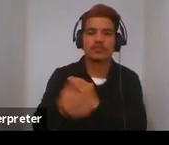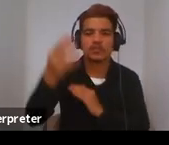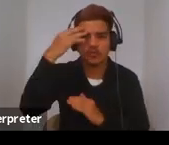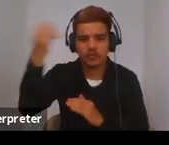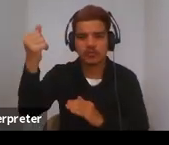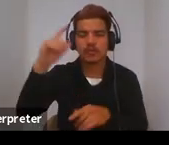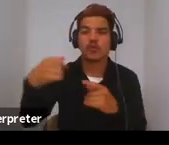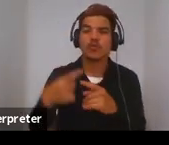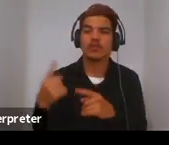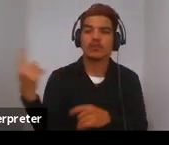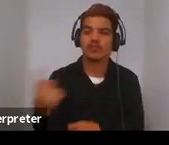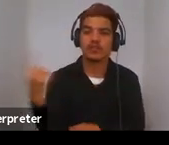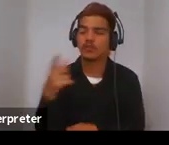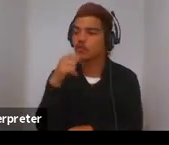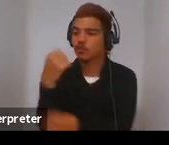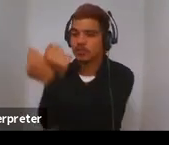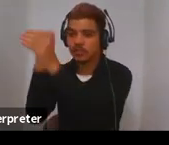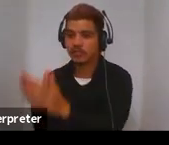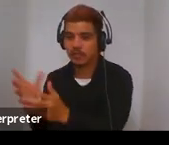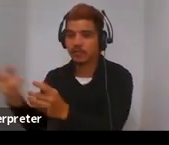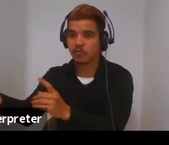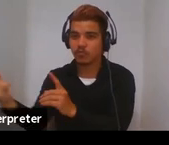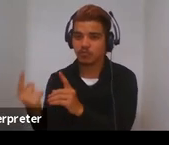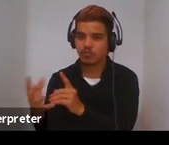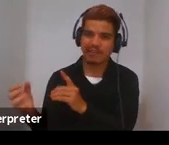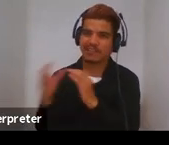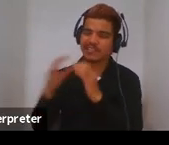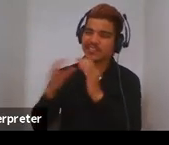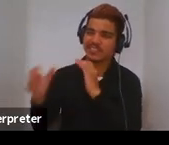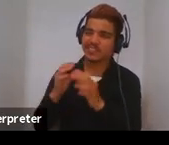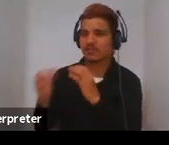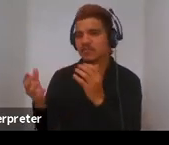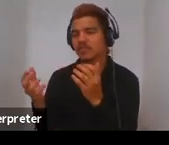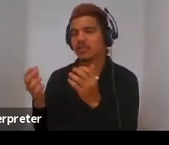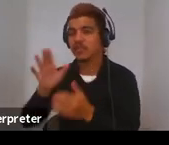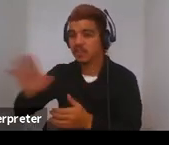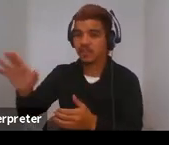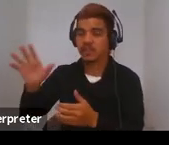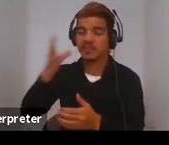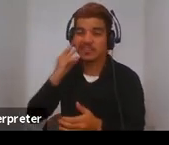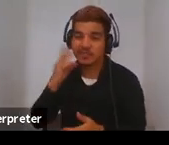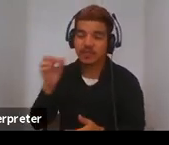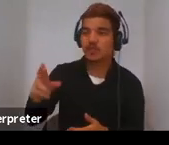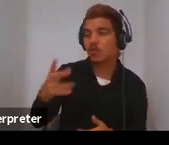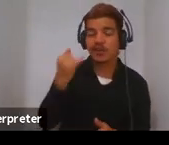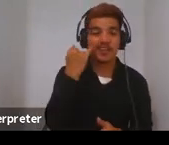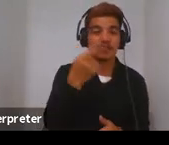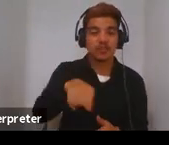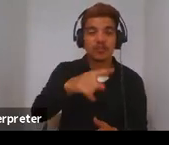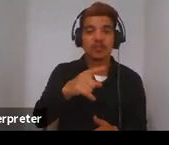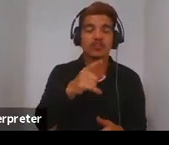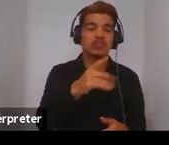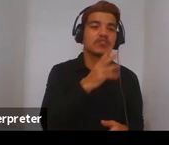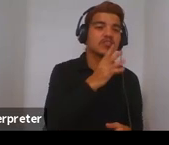someone that is a survivor wants to talk to you about what happened to them, or if you're talking to people in the community and